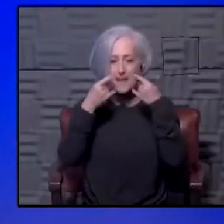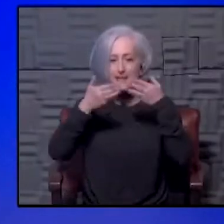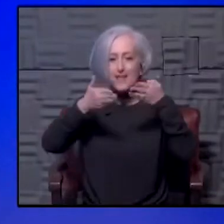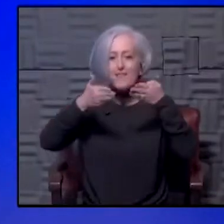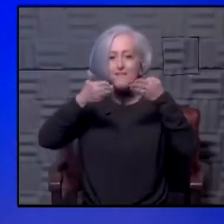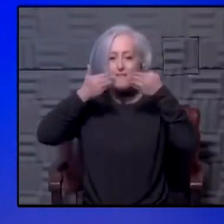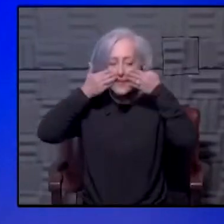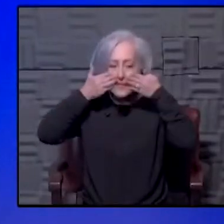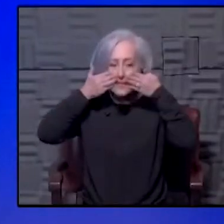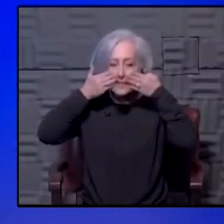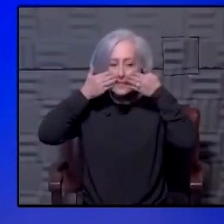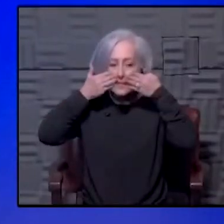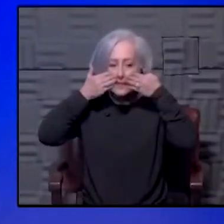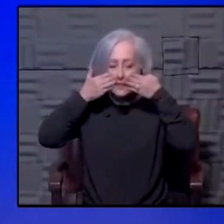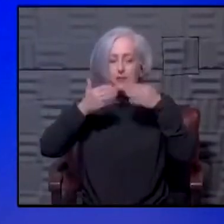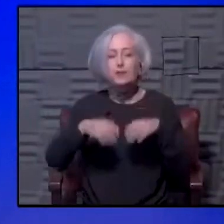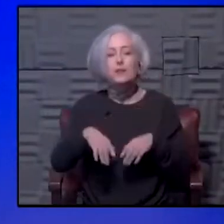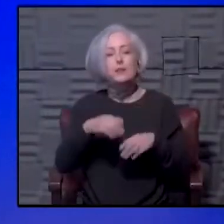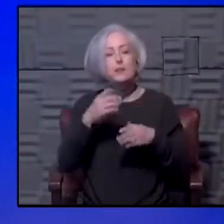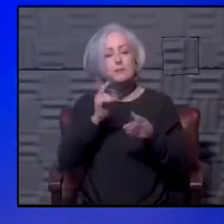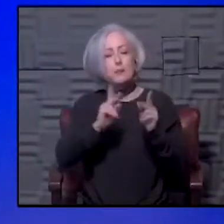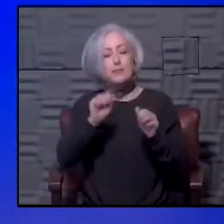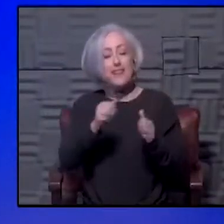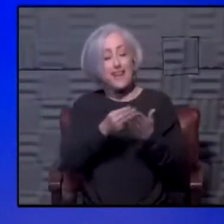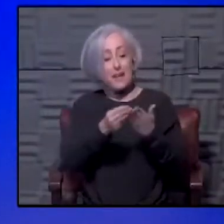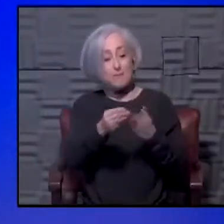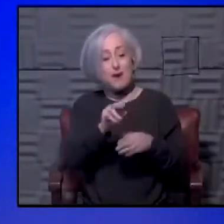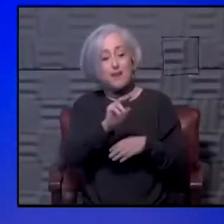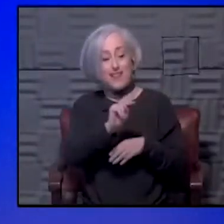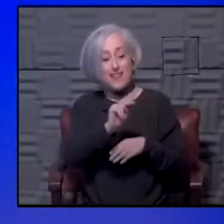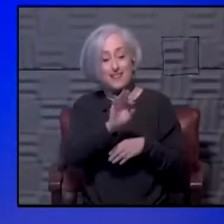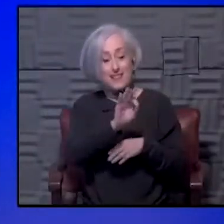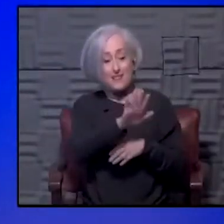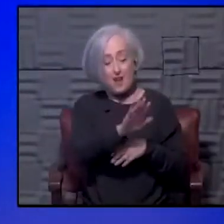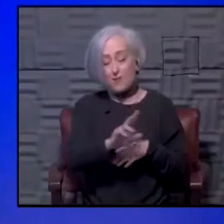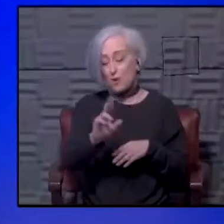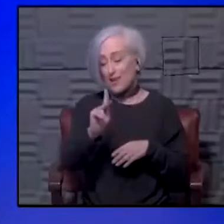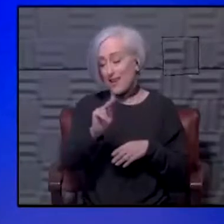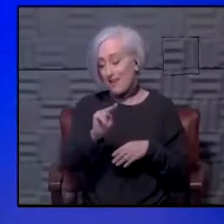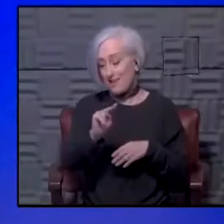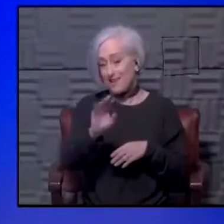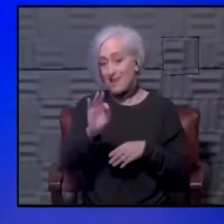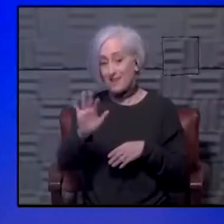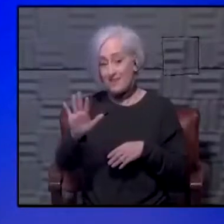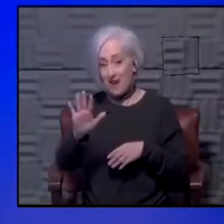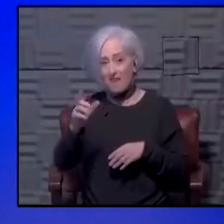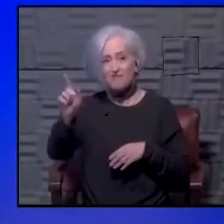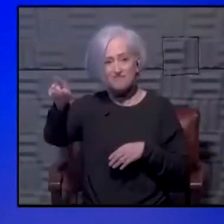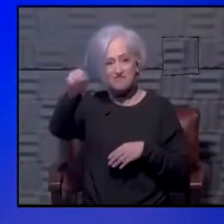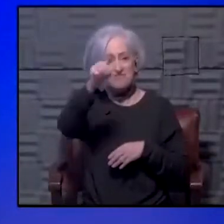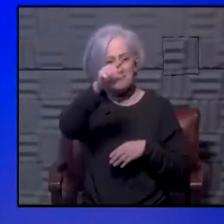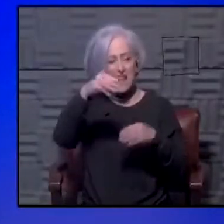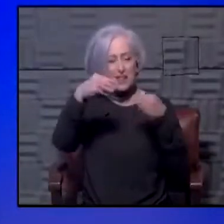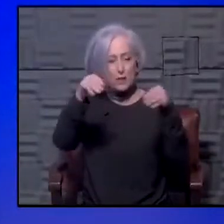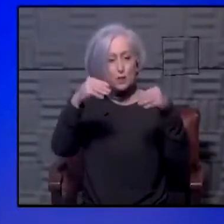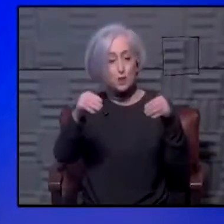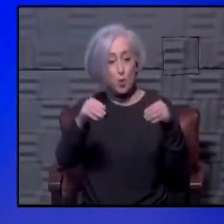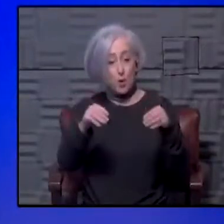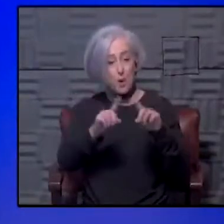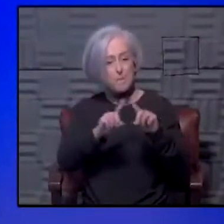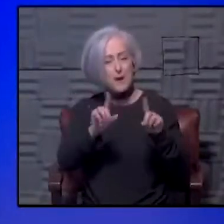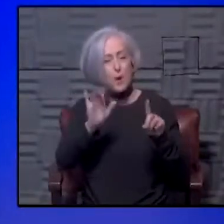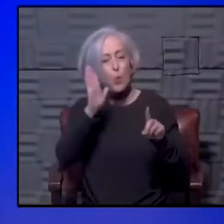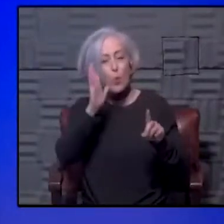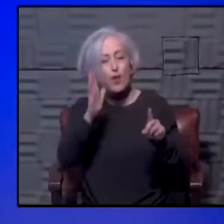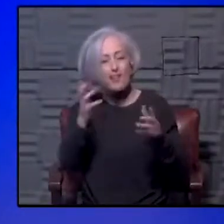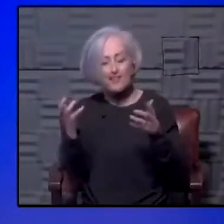on. People can buy N95s or KN95s at the hardware store out in the community. Is that fit good? So you do